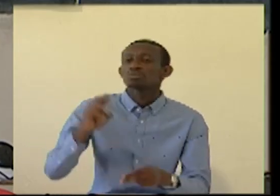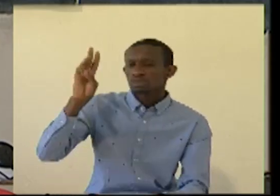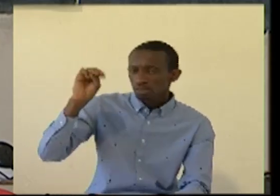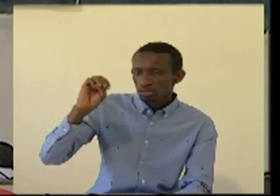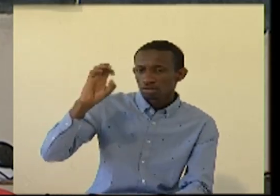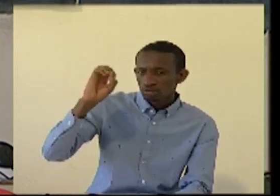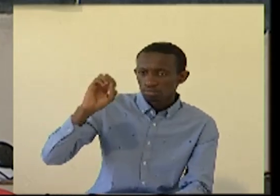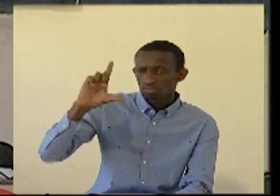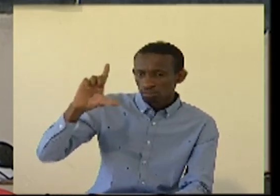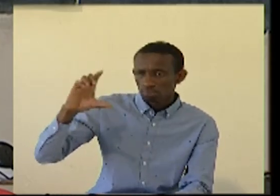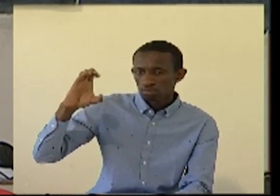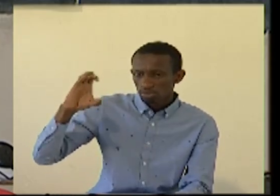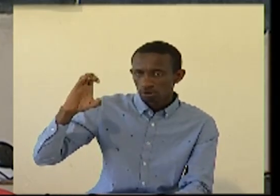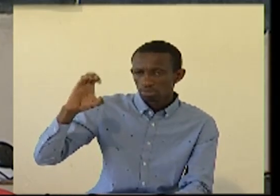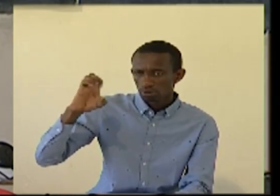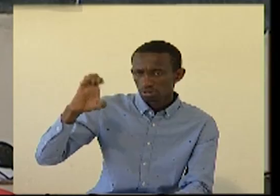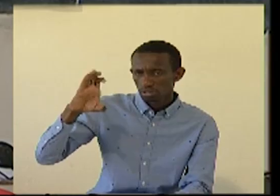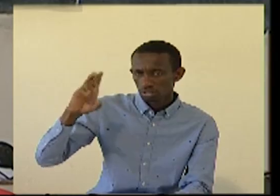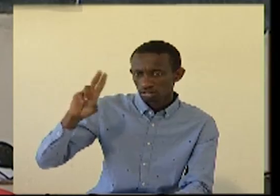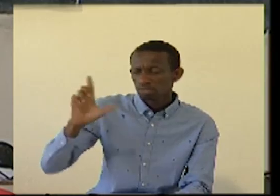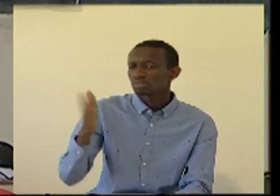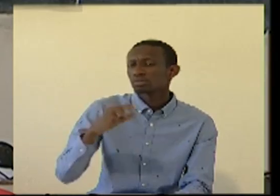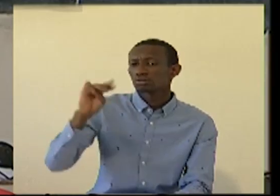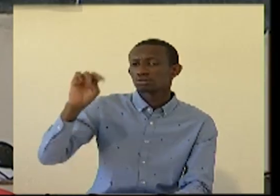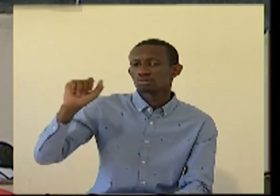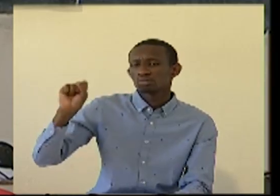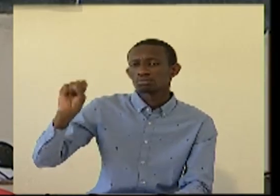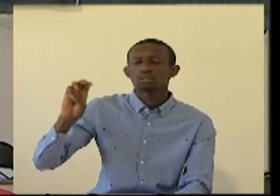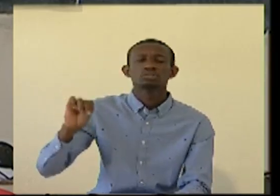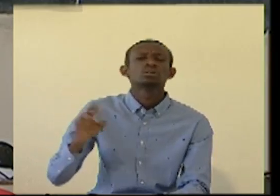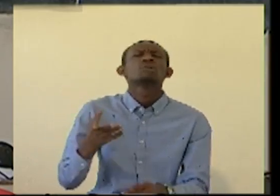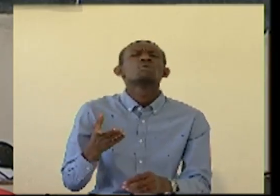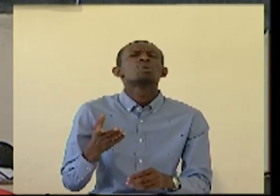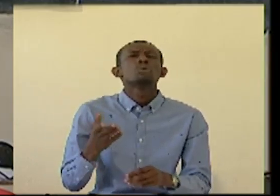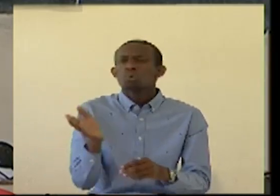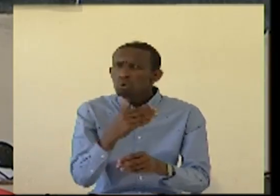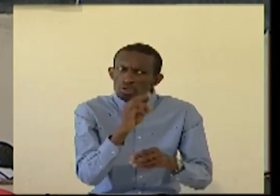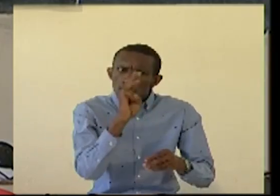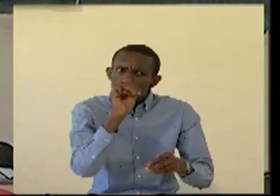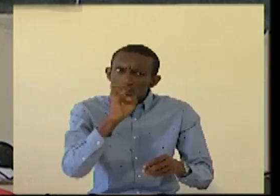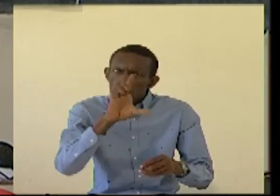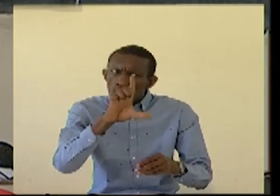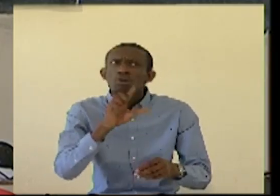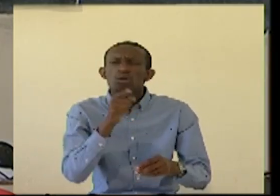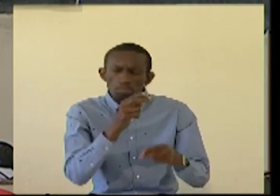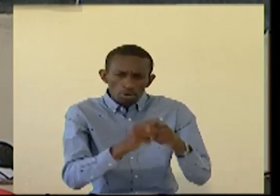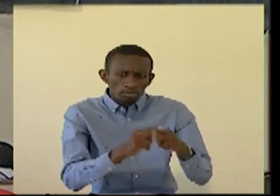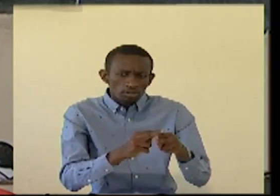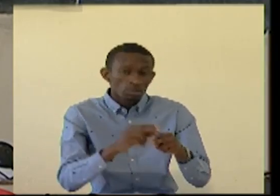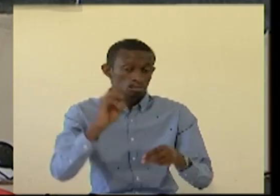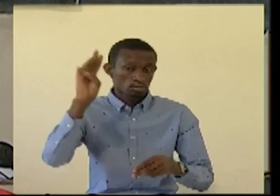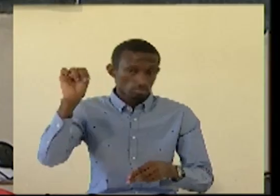mole, it will be called molar mass. So it's molar, the